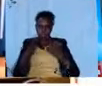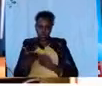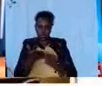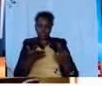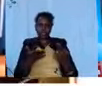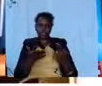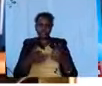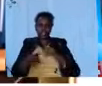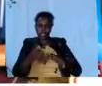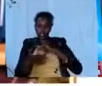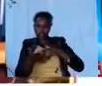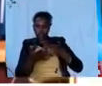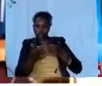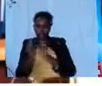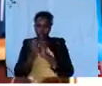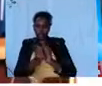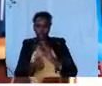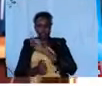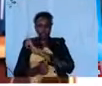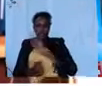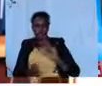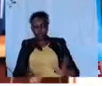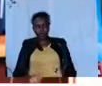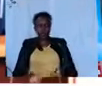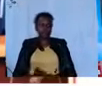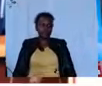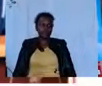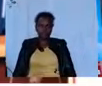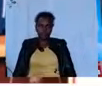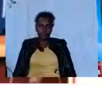as we walk together in the Lord. Thank you.